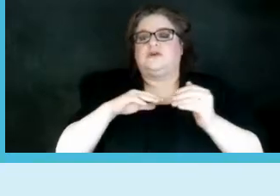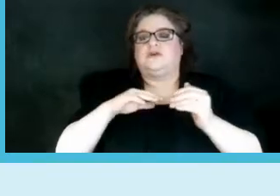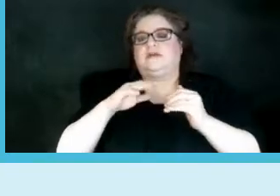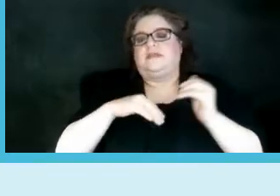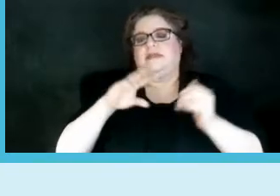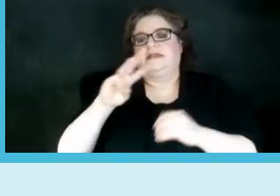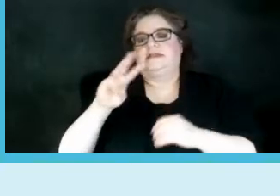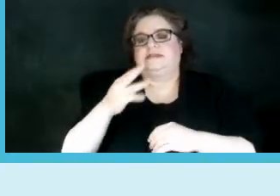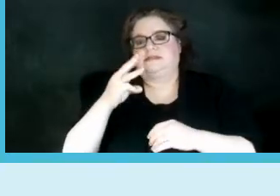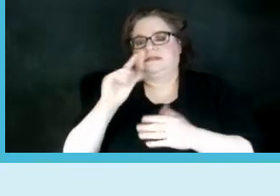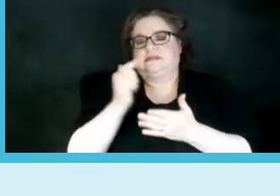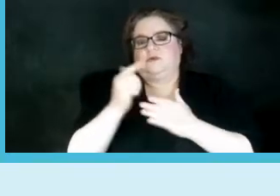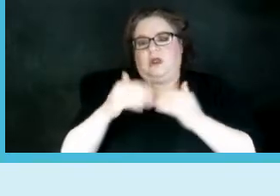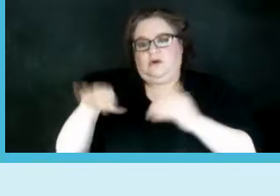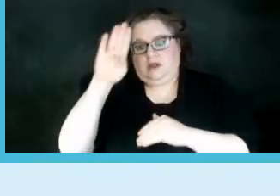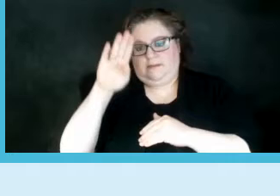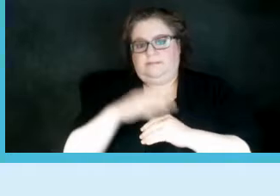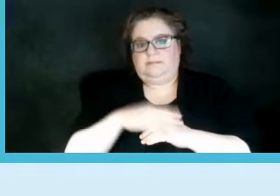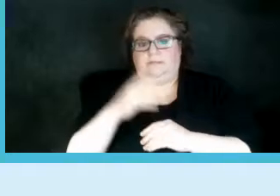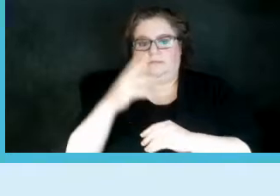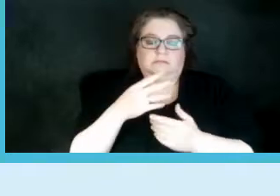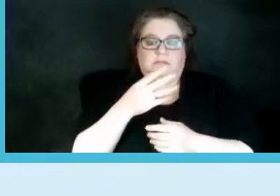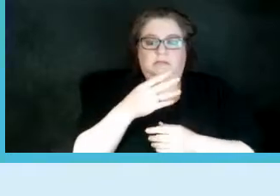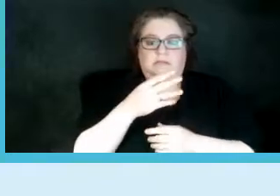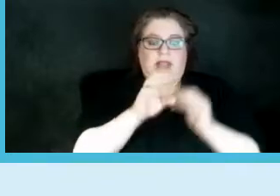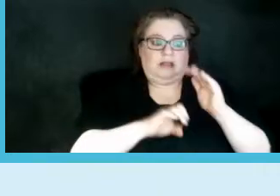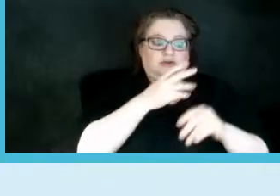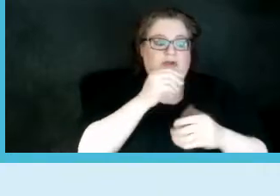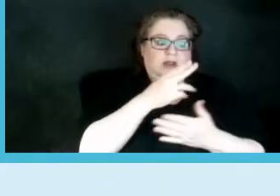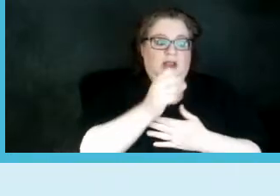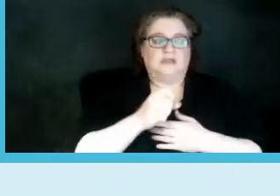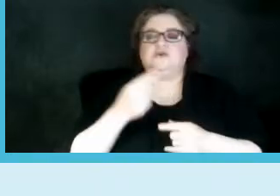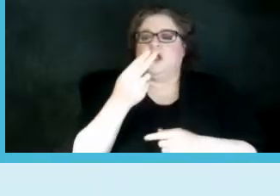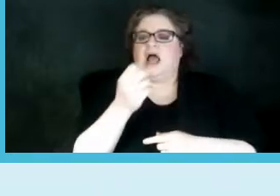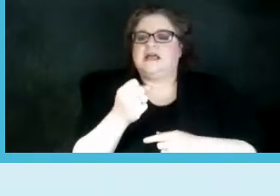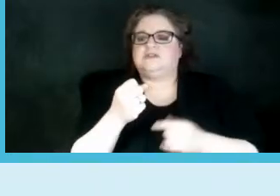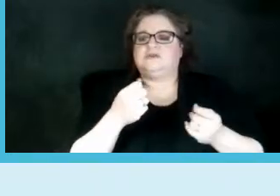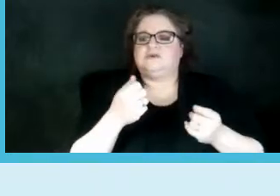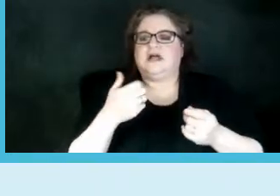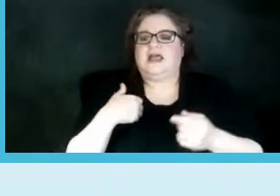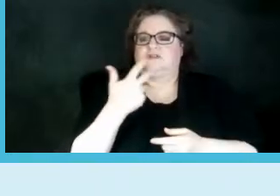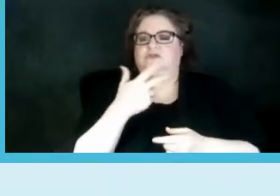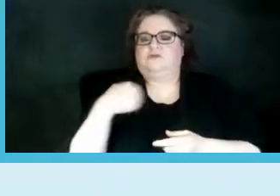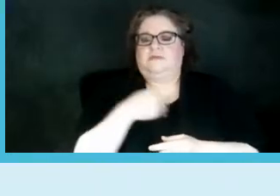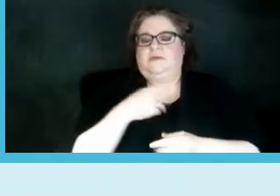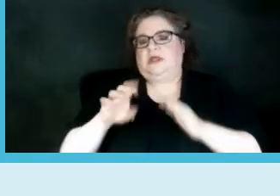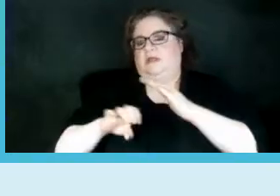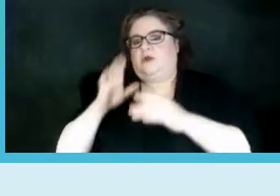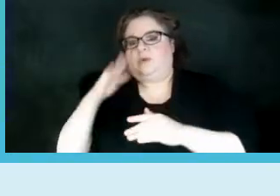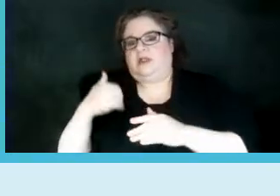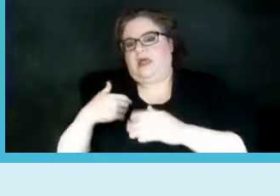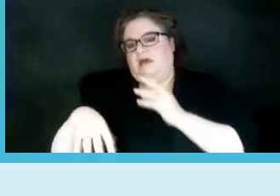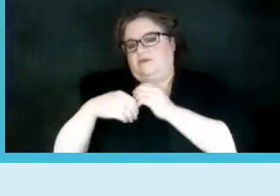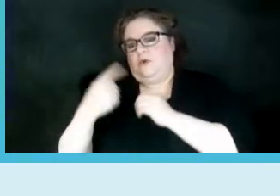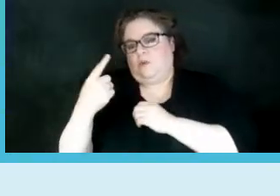or high school, you have to be in 6th grade or up. As a reminder, high schools have 3 members and elementary schools will have 1 member.